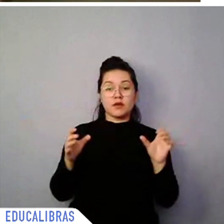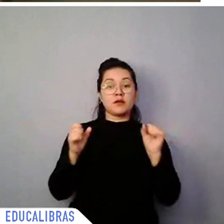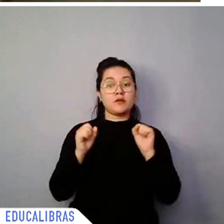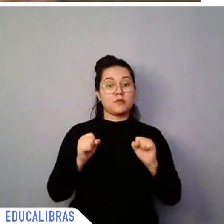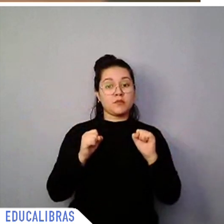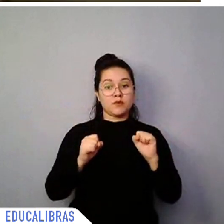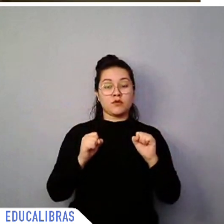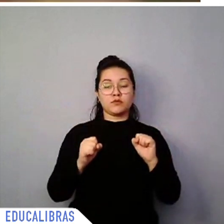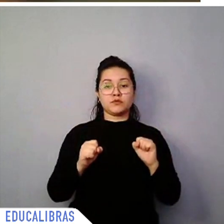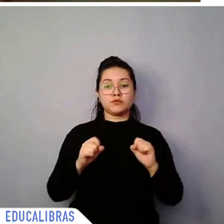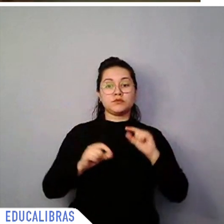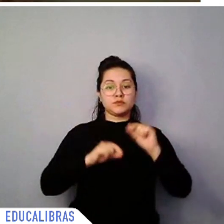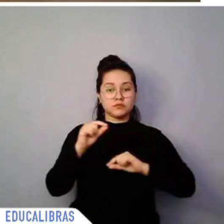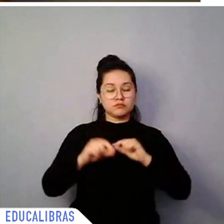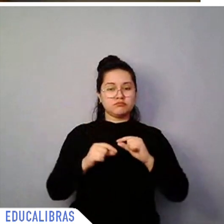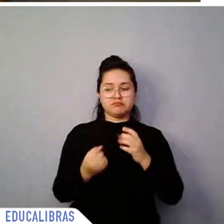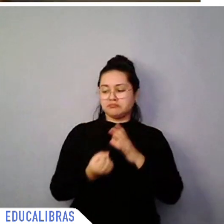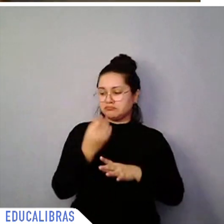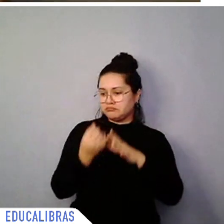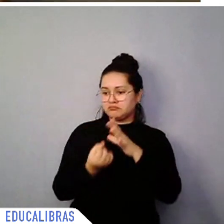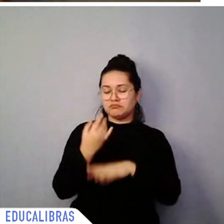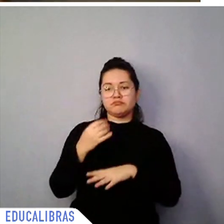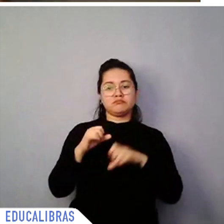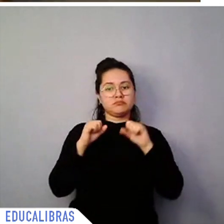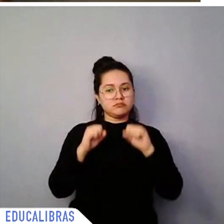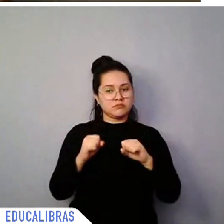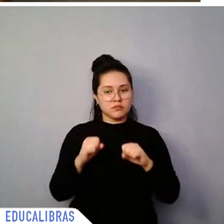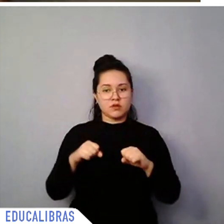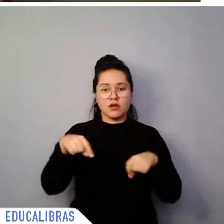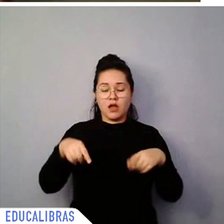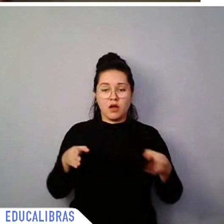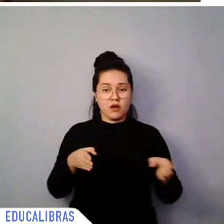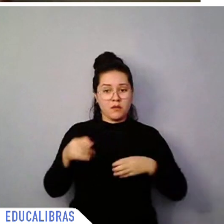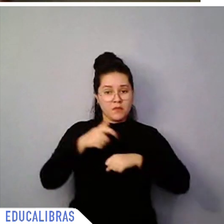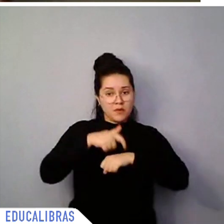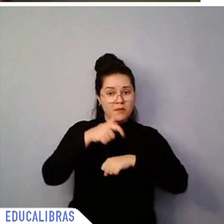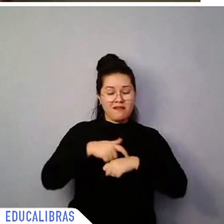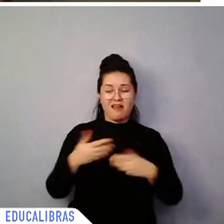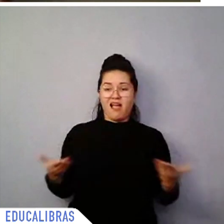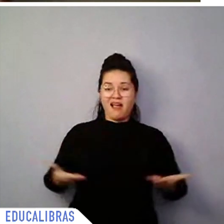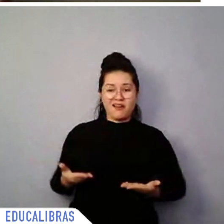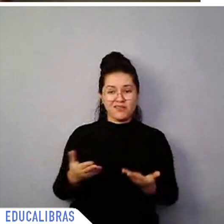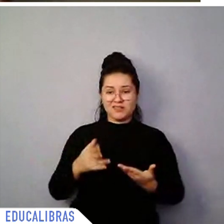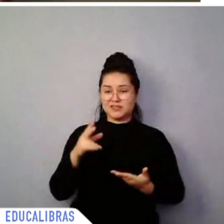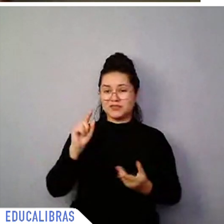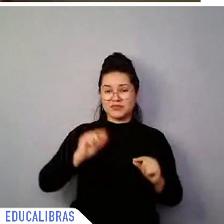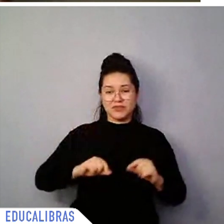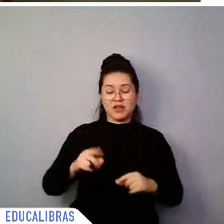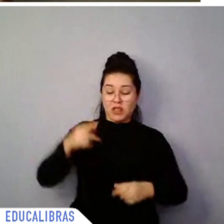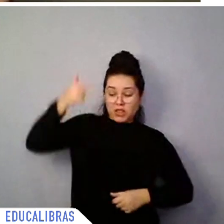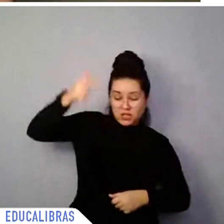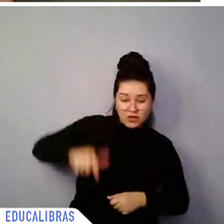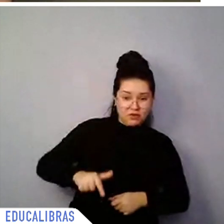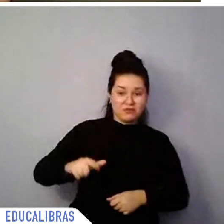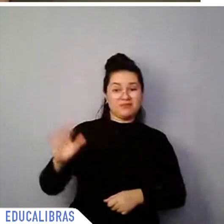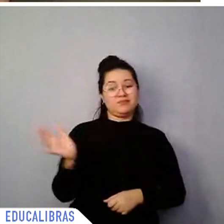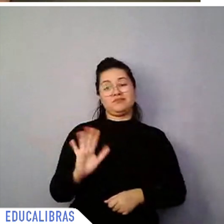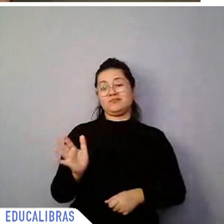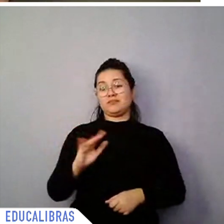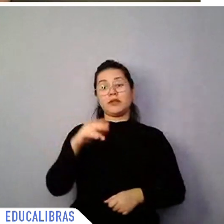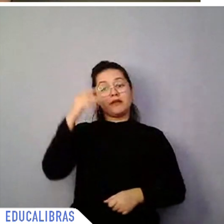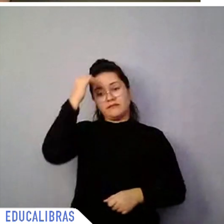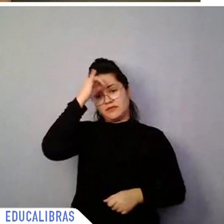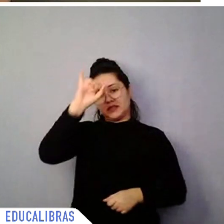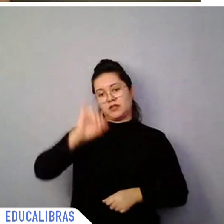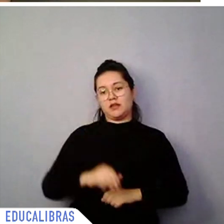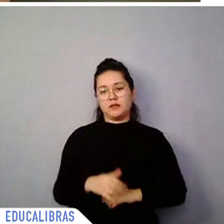what democracy is all about. It creates weight in our actions so that tragic moments like this one we are living do not